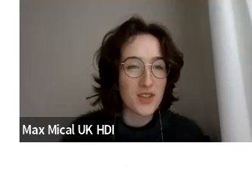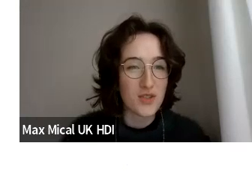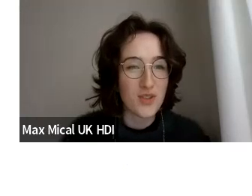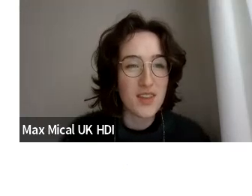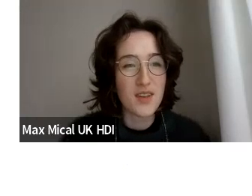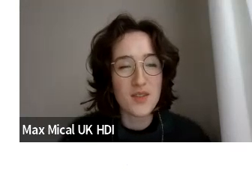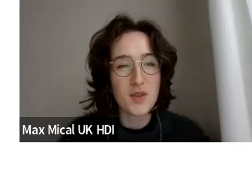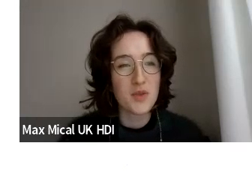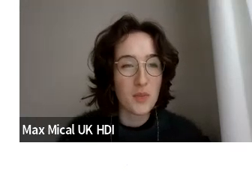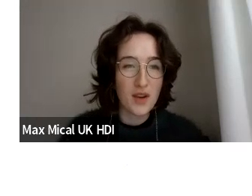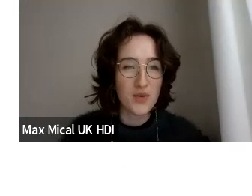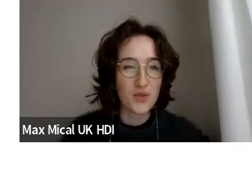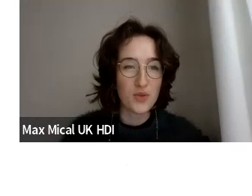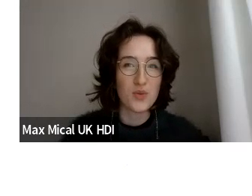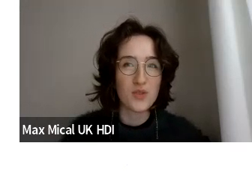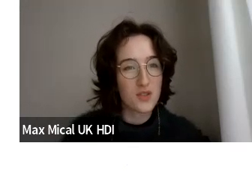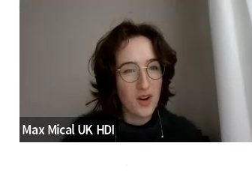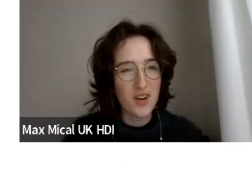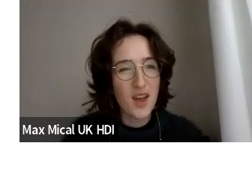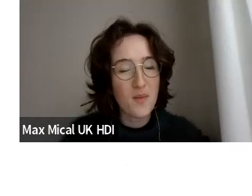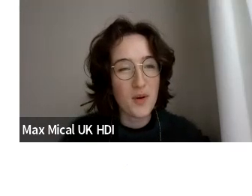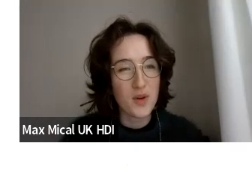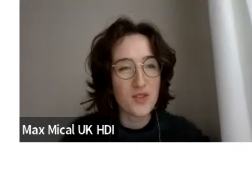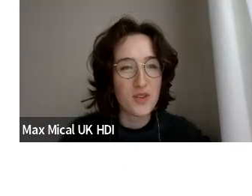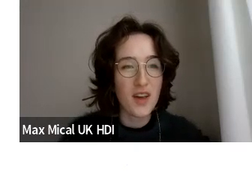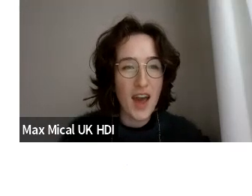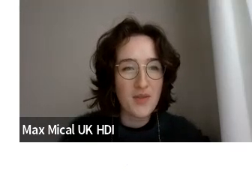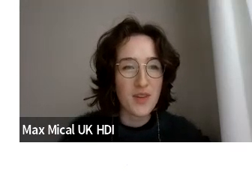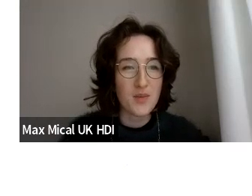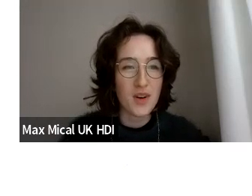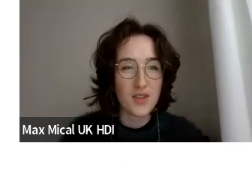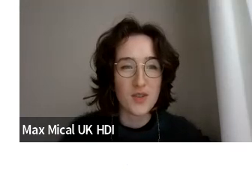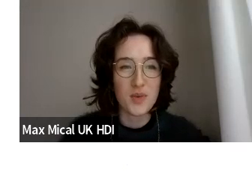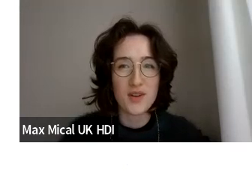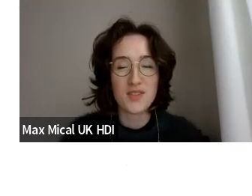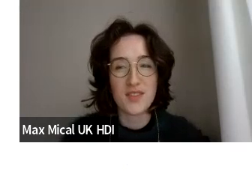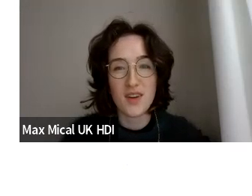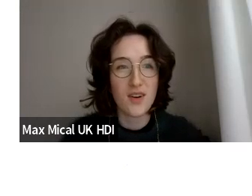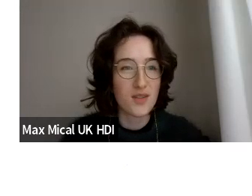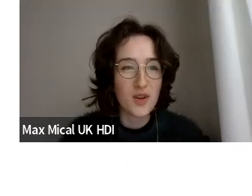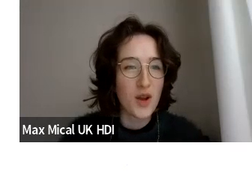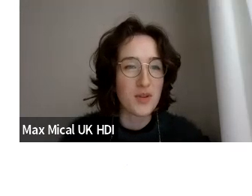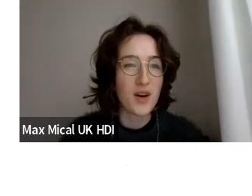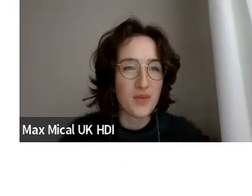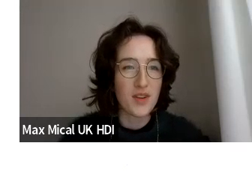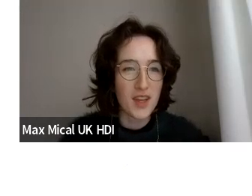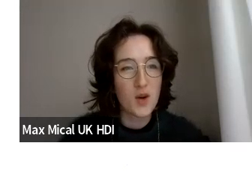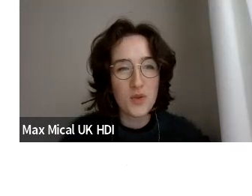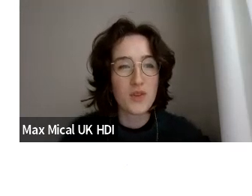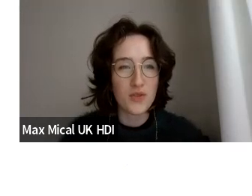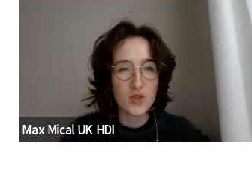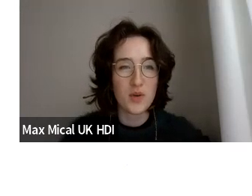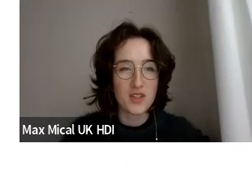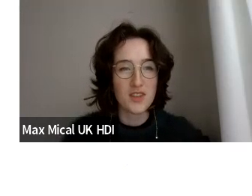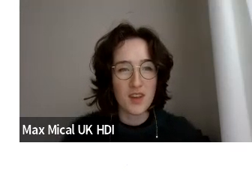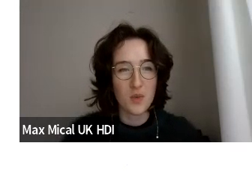incredibly functional. I think sometimes they're painful to start, but once you have them under your belt, they are incredibly helpful, and they can help